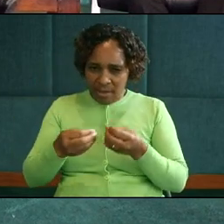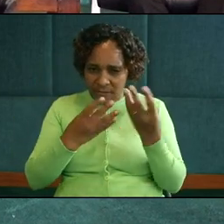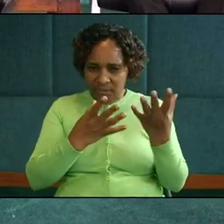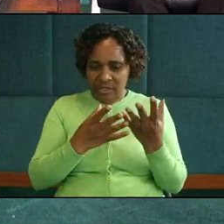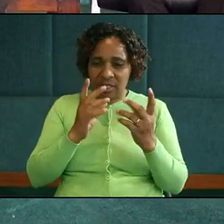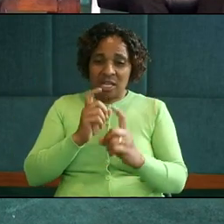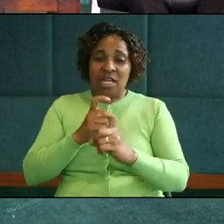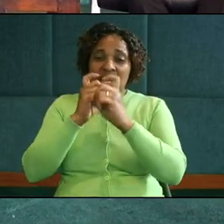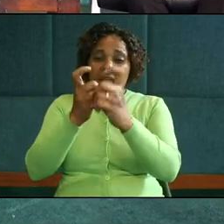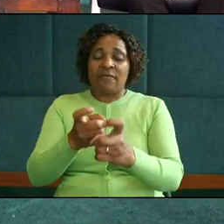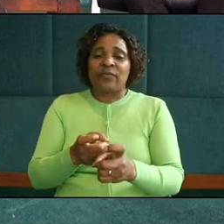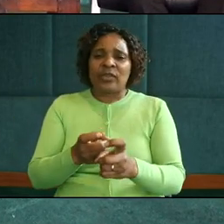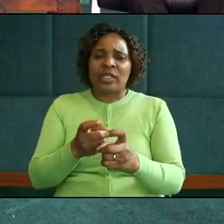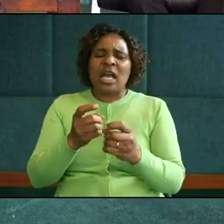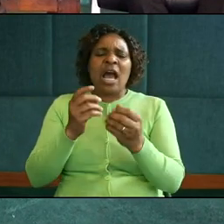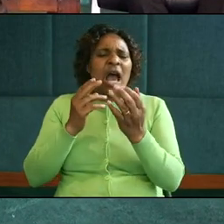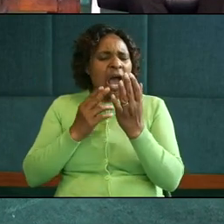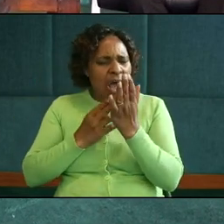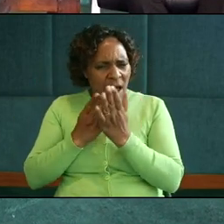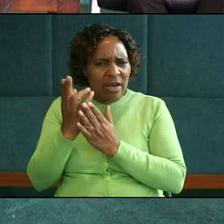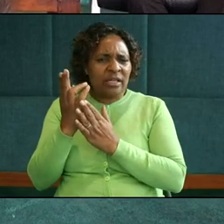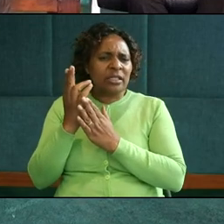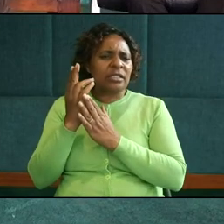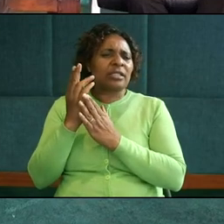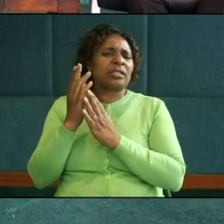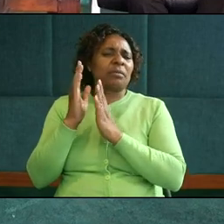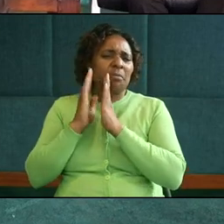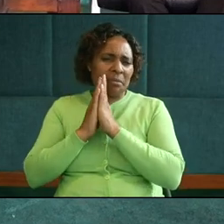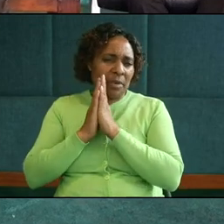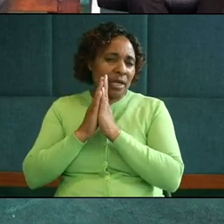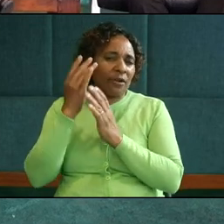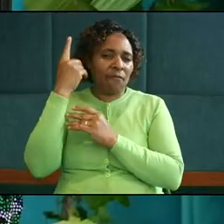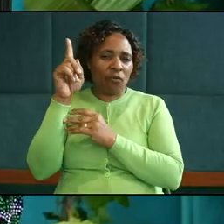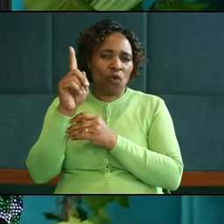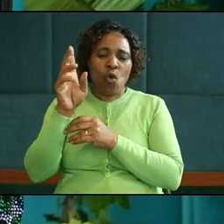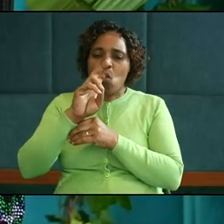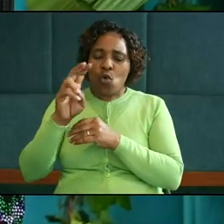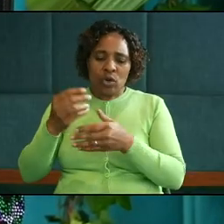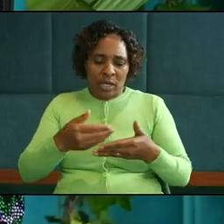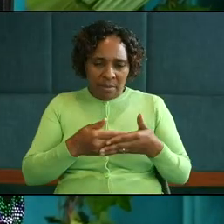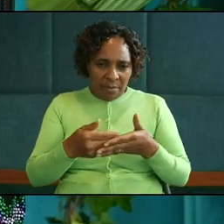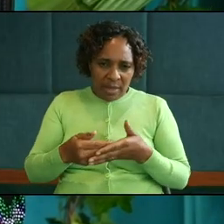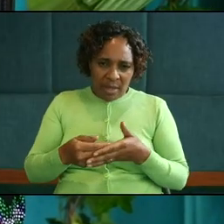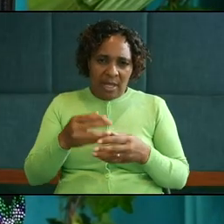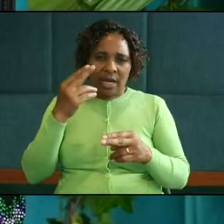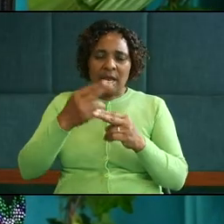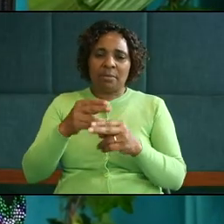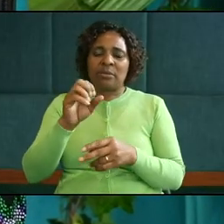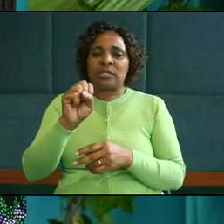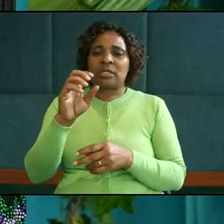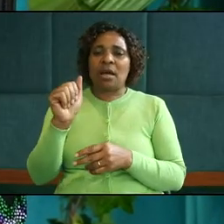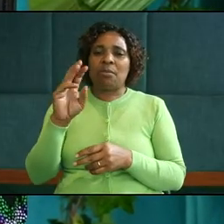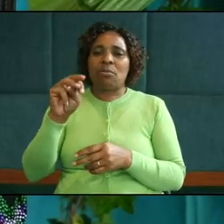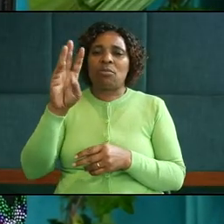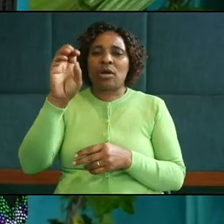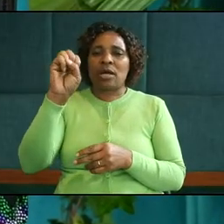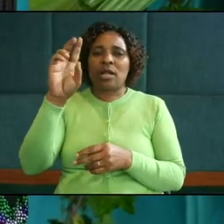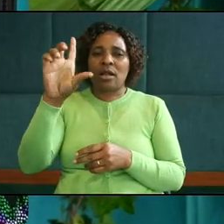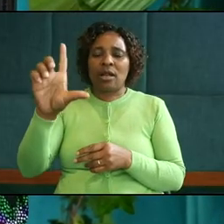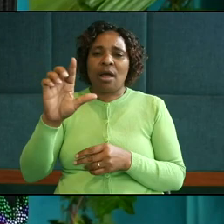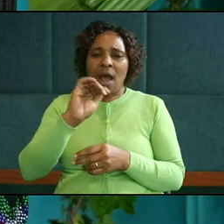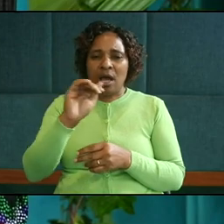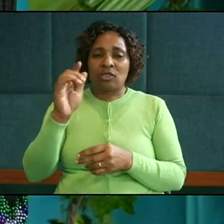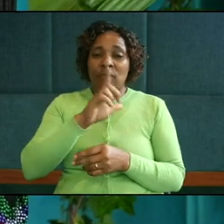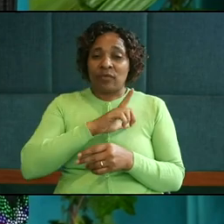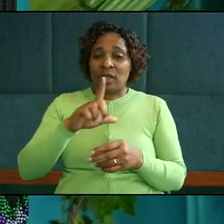the gift for which she had so earnestly entreated. As she looked upon the child, she called him Samuel, asked of God. As soon